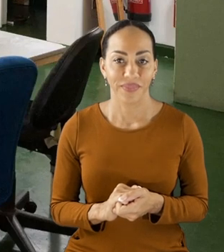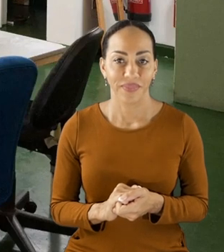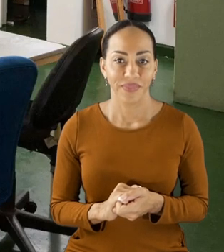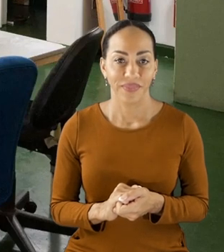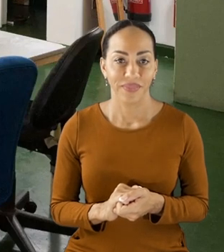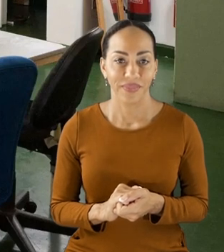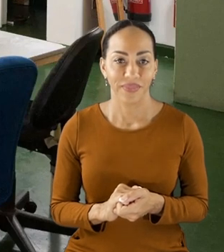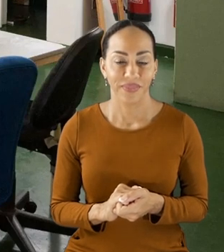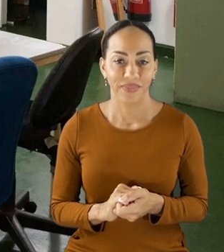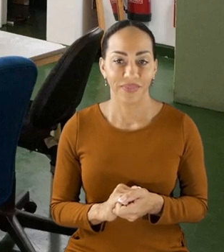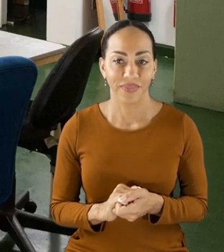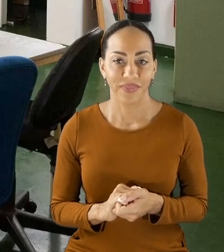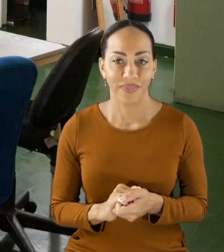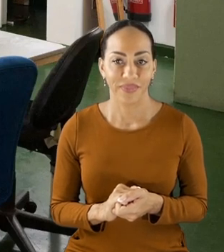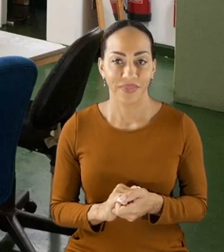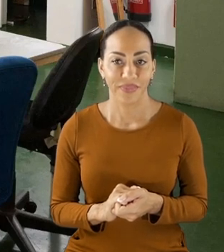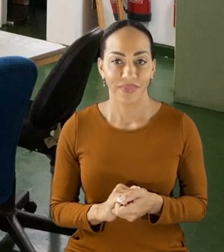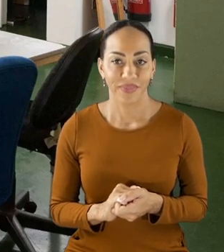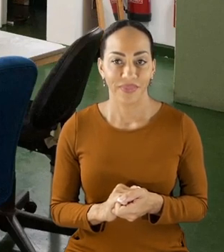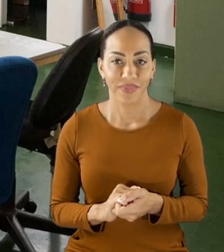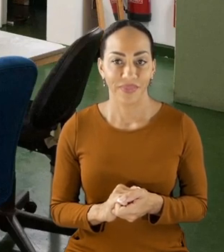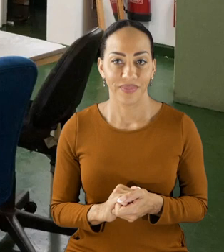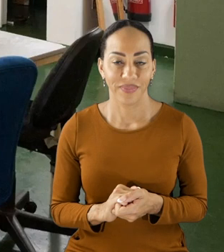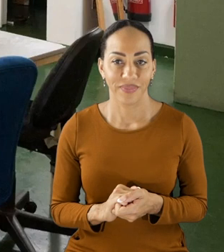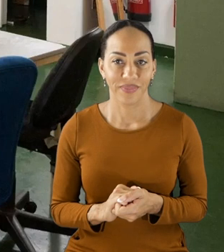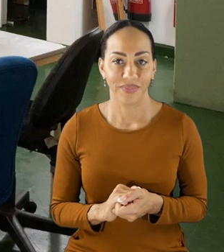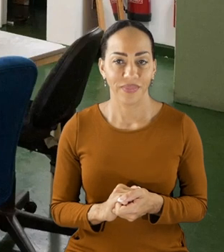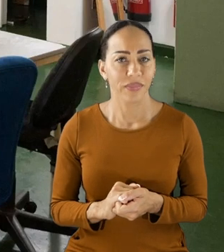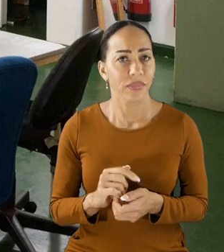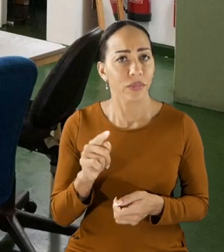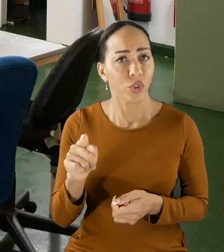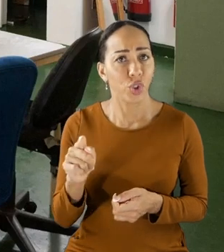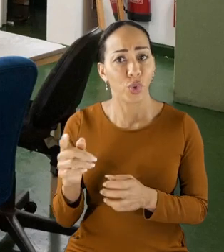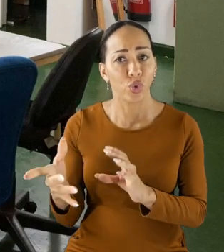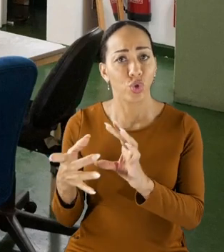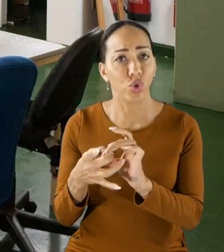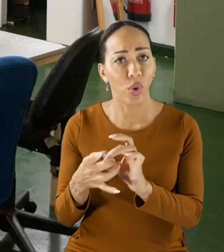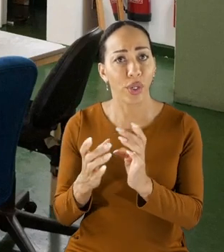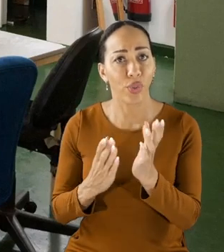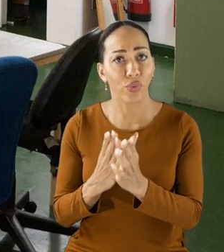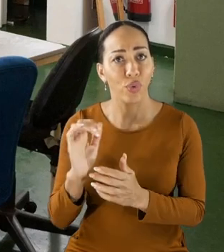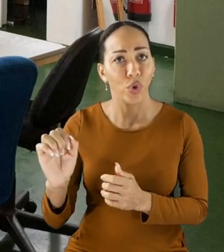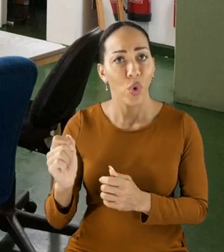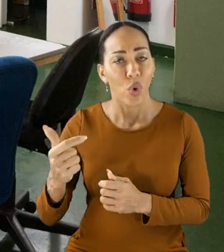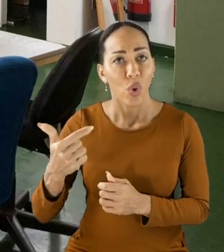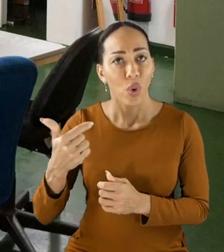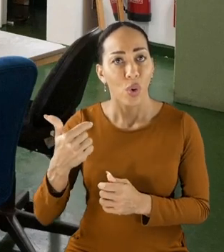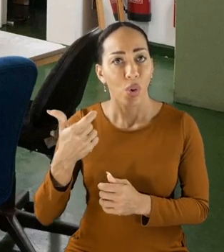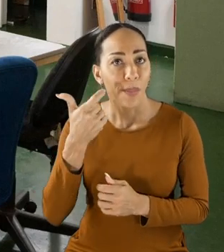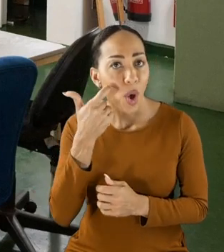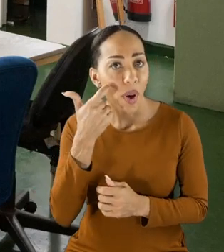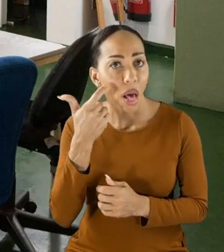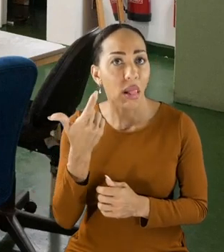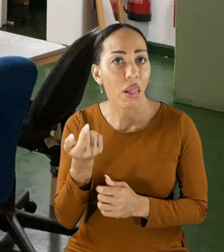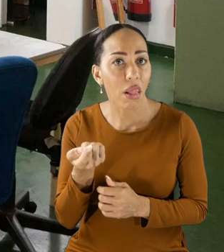Ah, Jamie. Hi. Oh, Jamie, you're on. That's okay. You're on your camera, on your telephone now. Is that right?